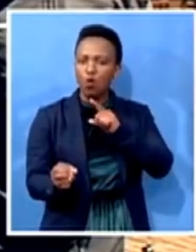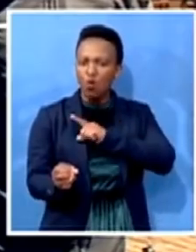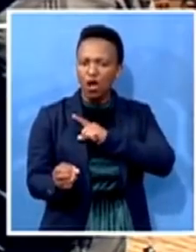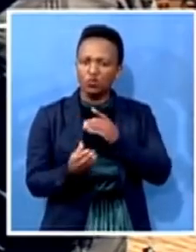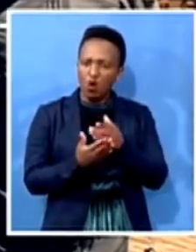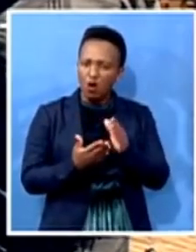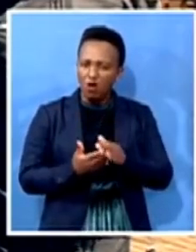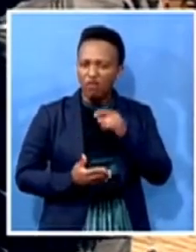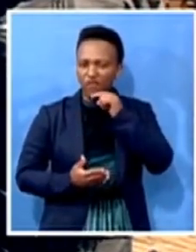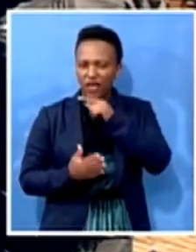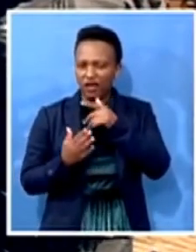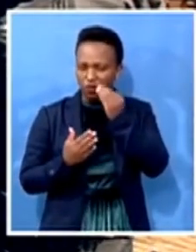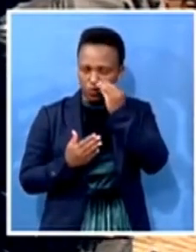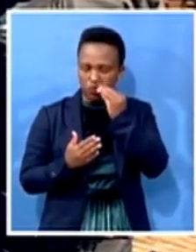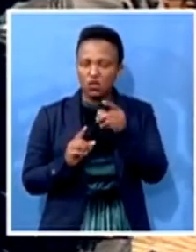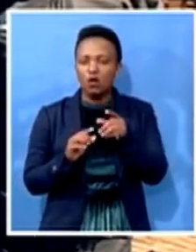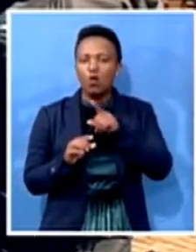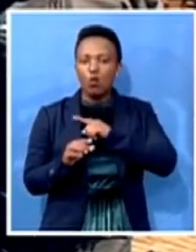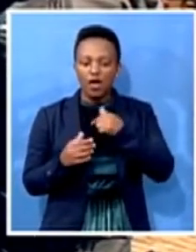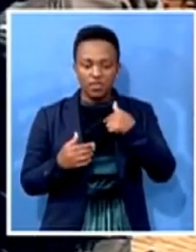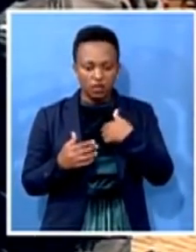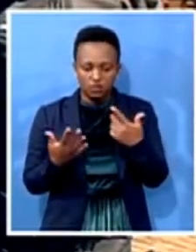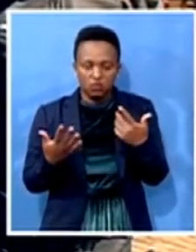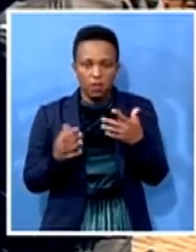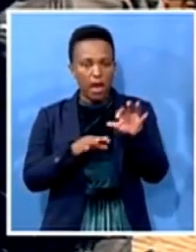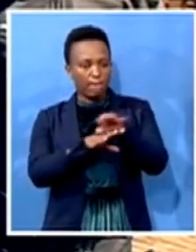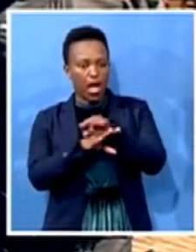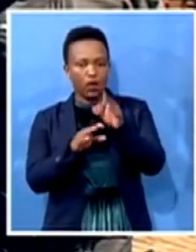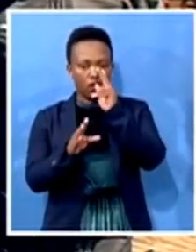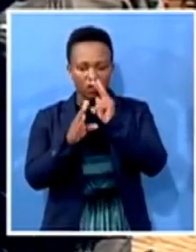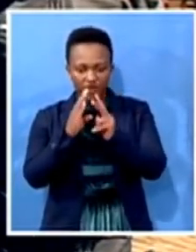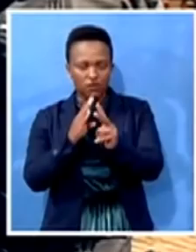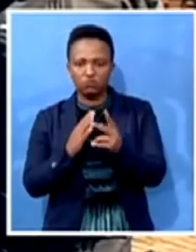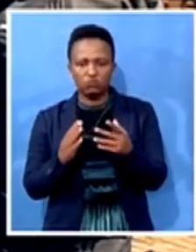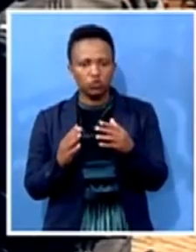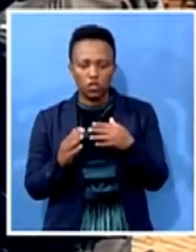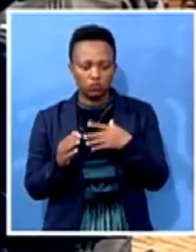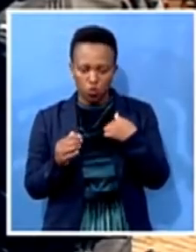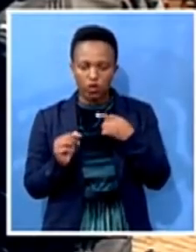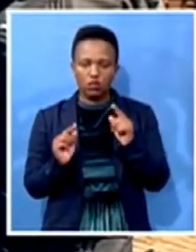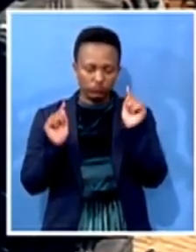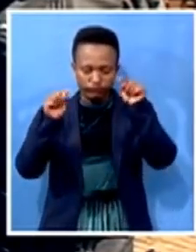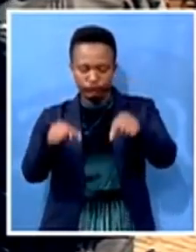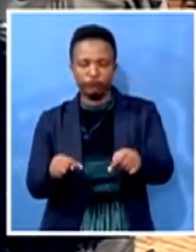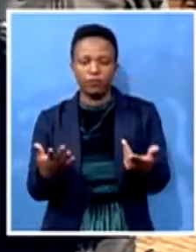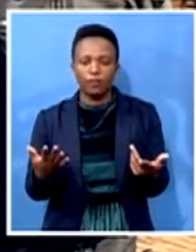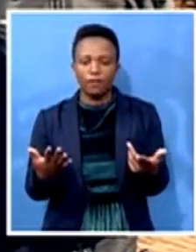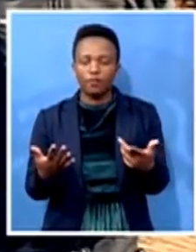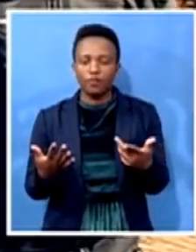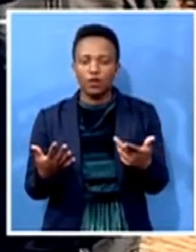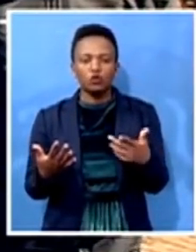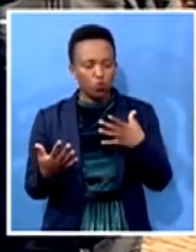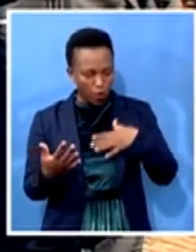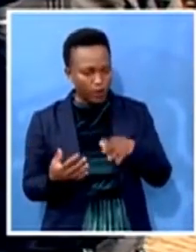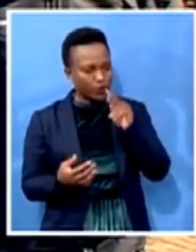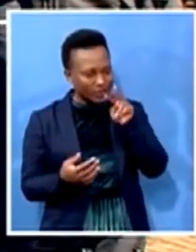visit, so that we can be able to get the actual situation as it actually occurs. Yes,